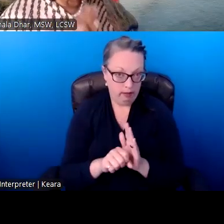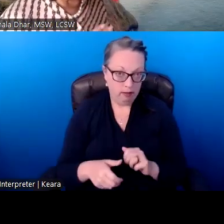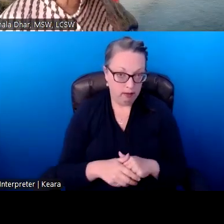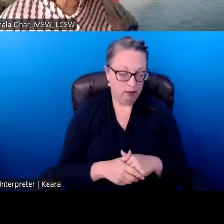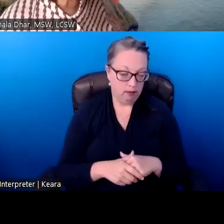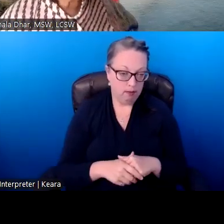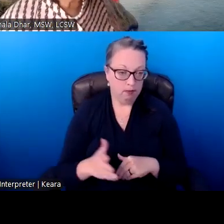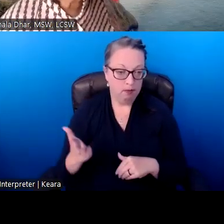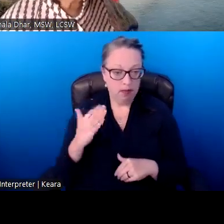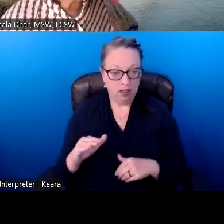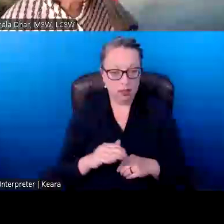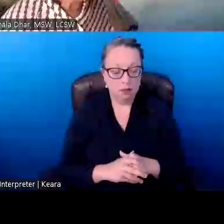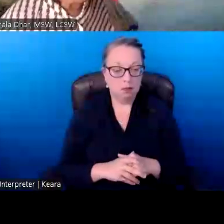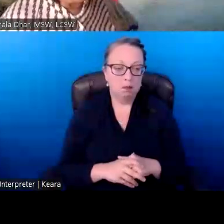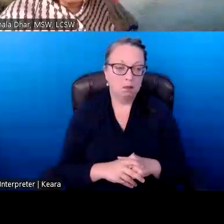Next slide.